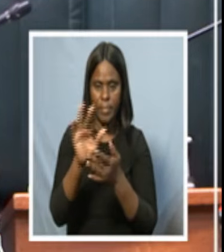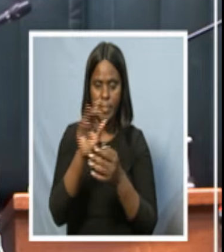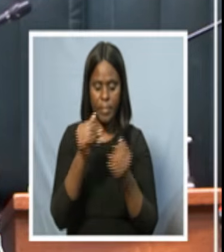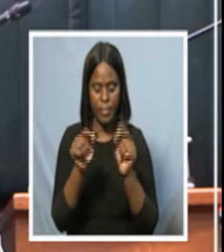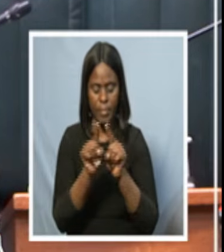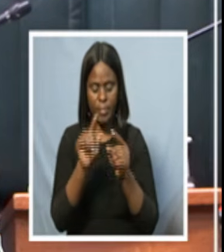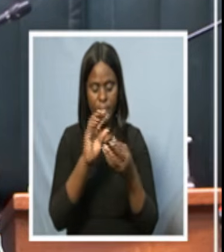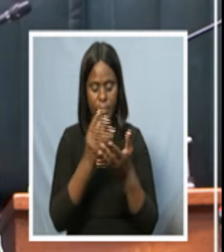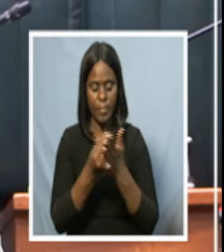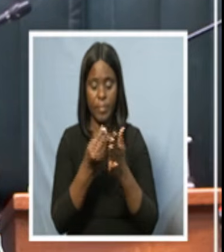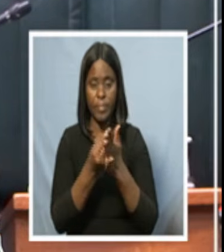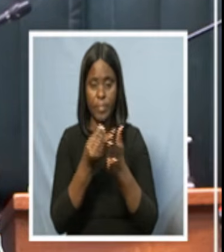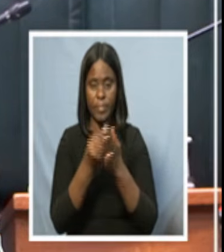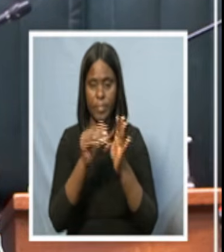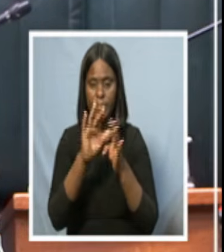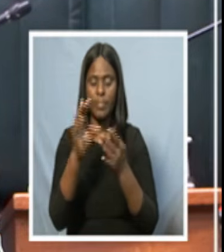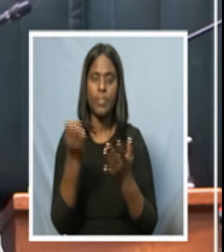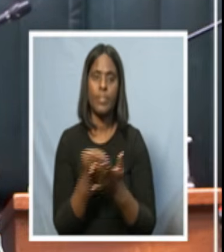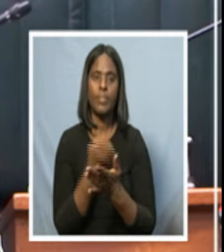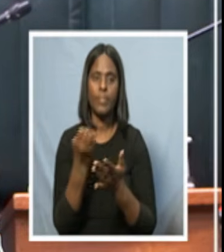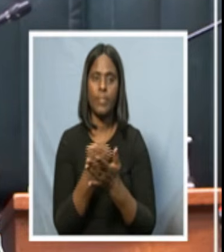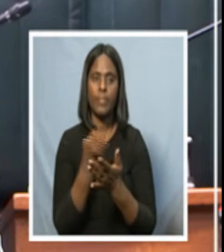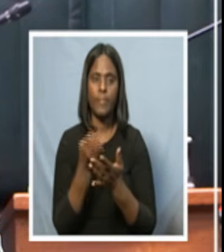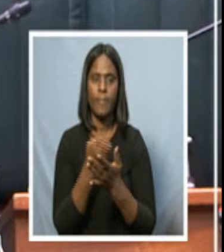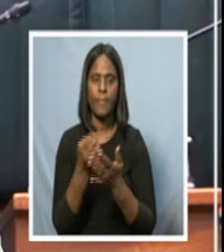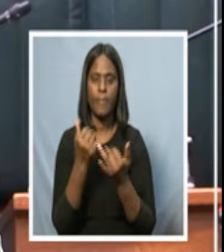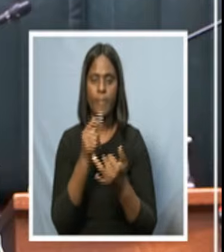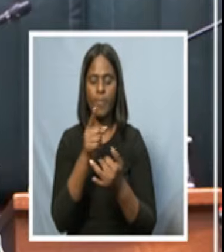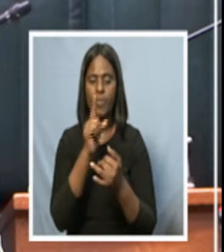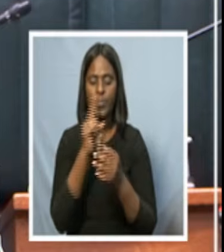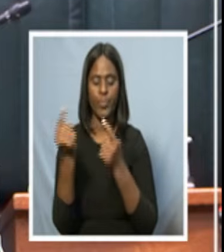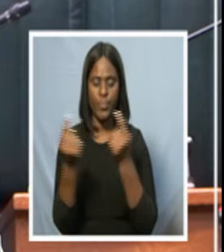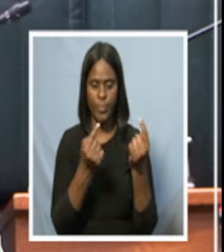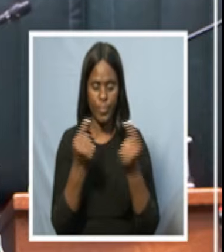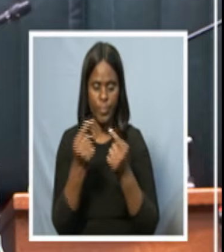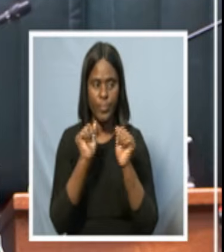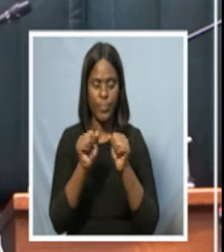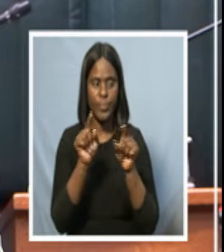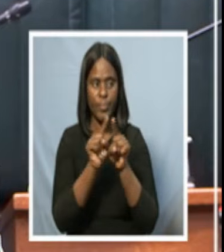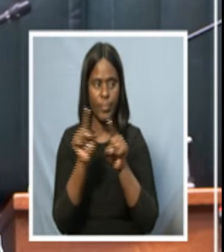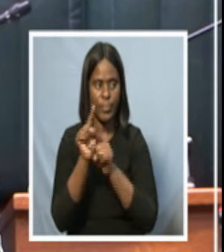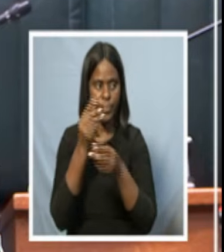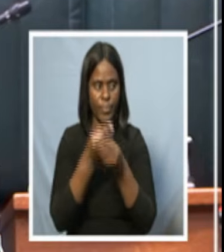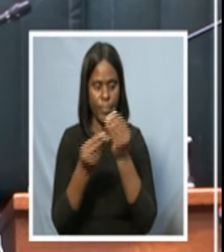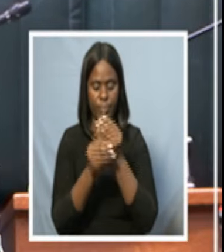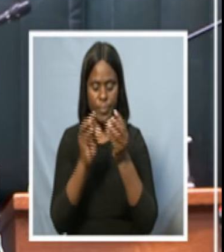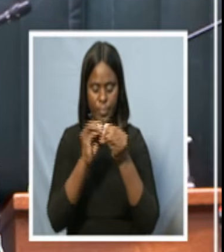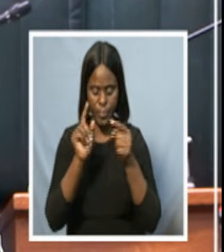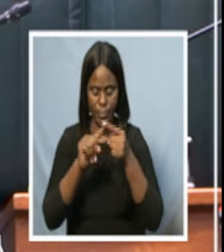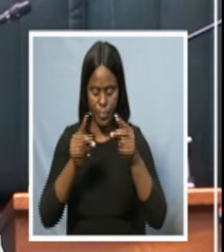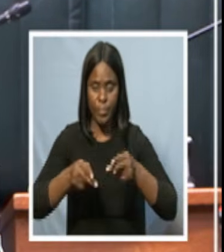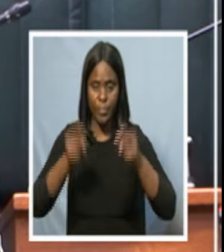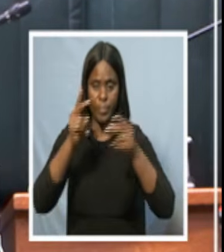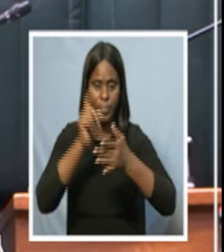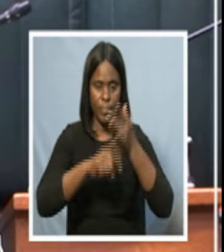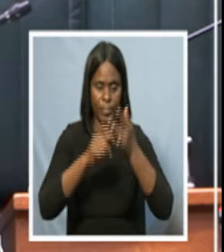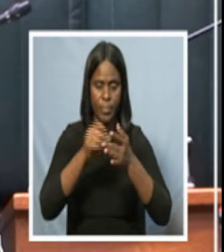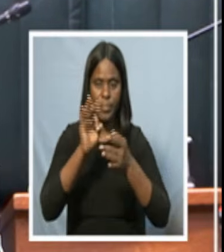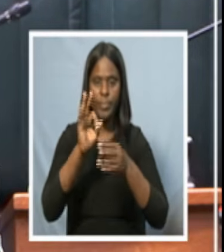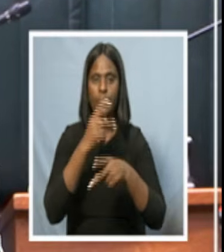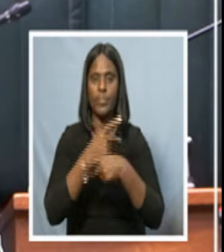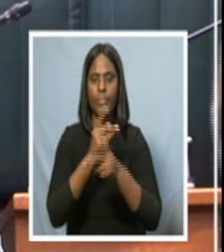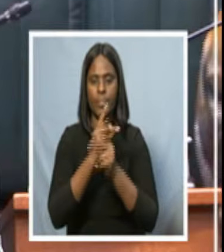velocity of money in the economy. This situation can also contribute to higher costs of